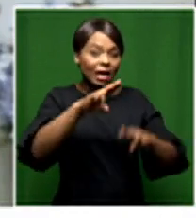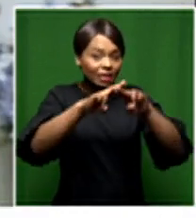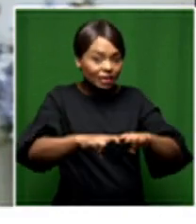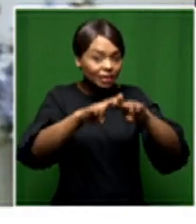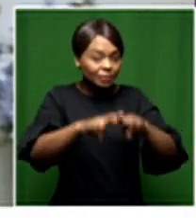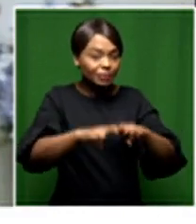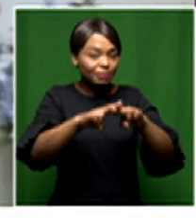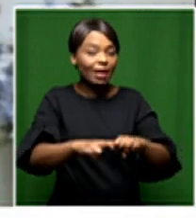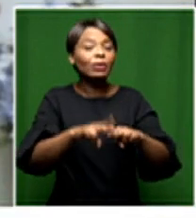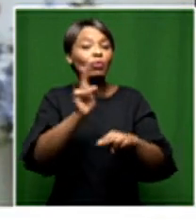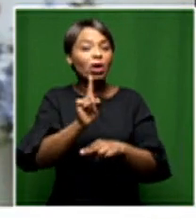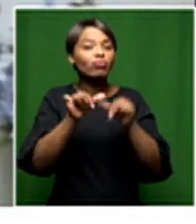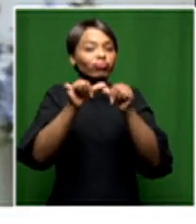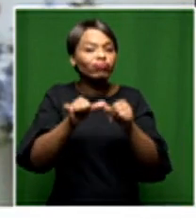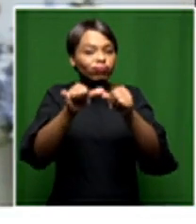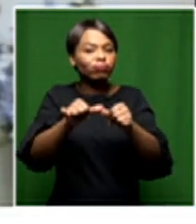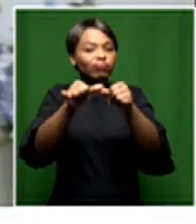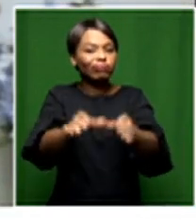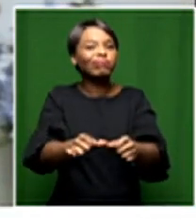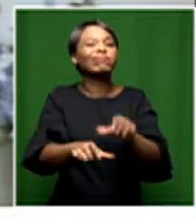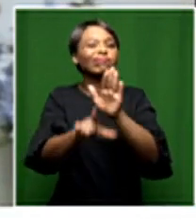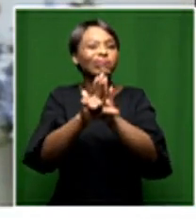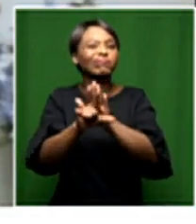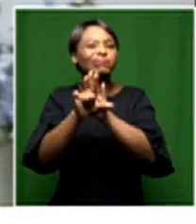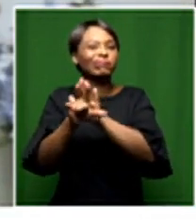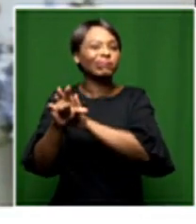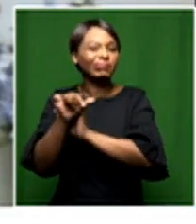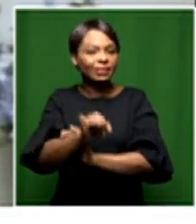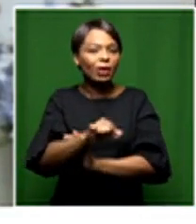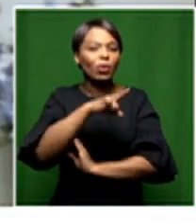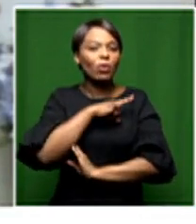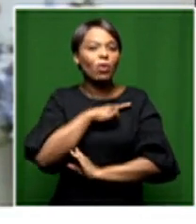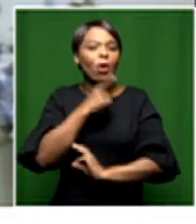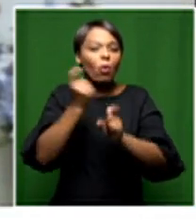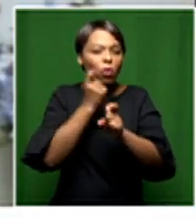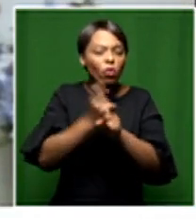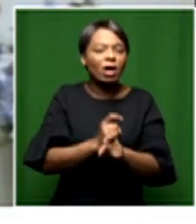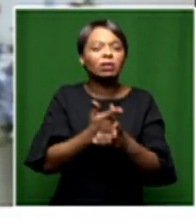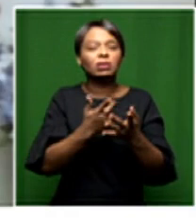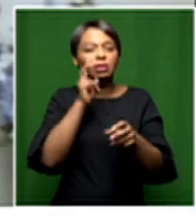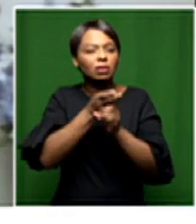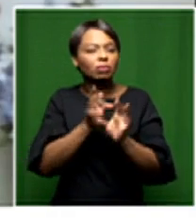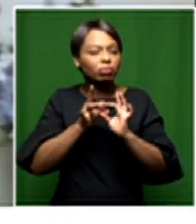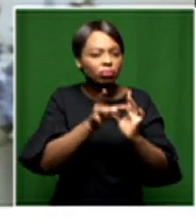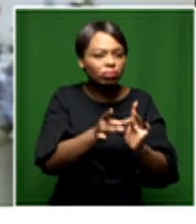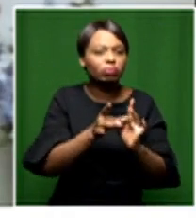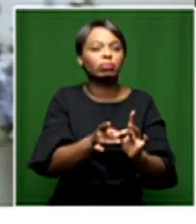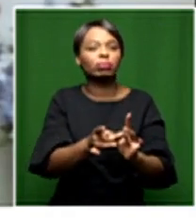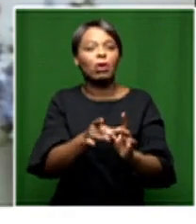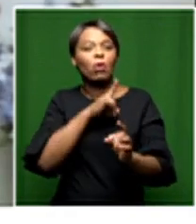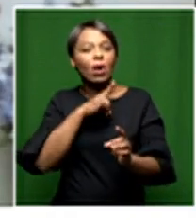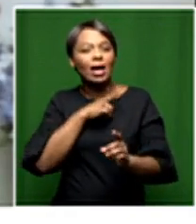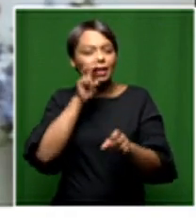for its continuous legitimacy on being seen to be honorable, to be credible, to have